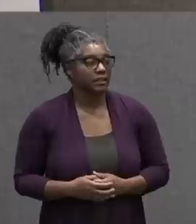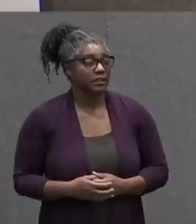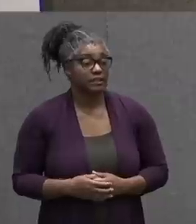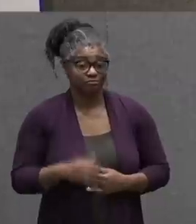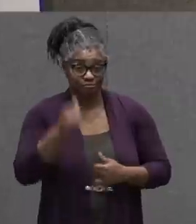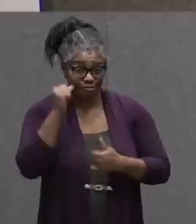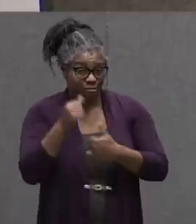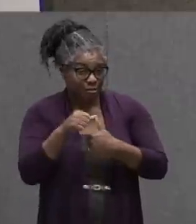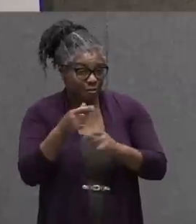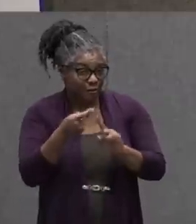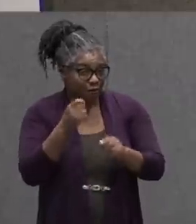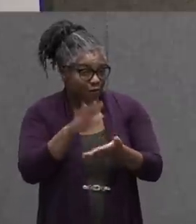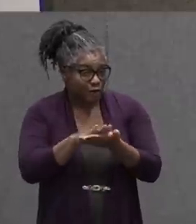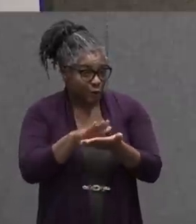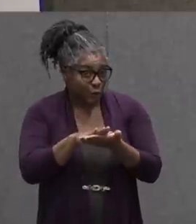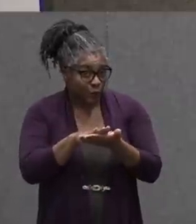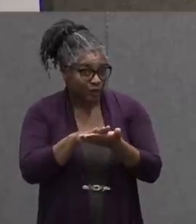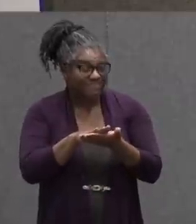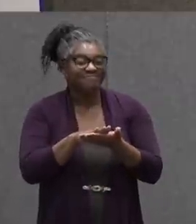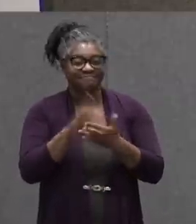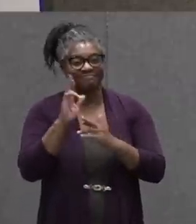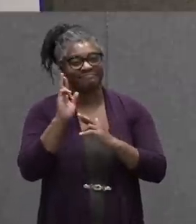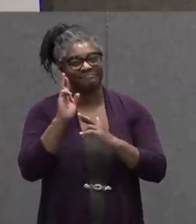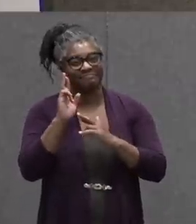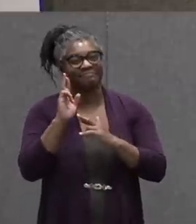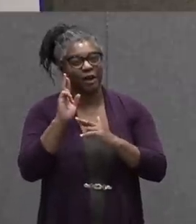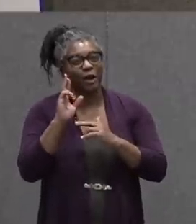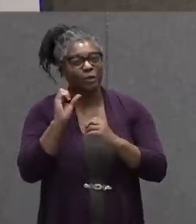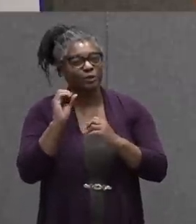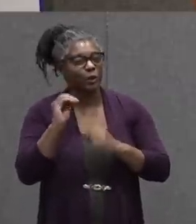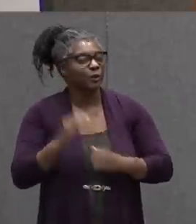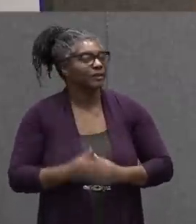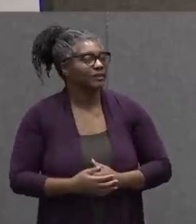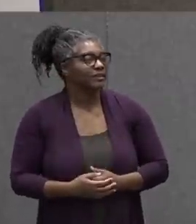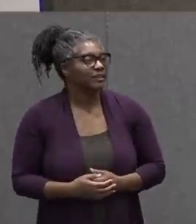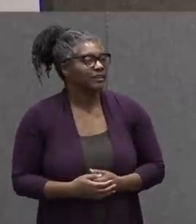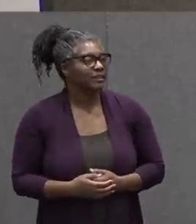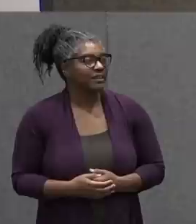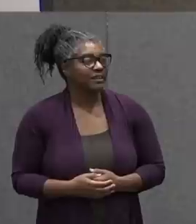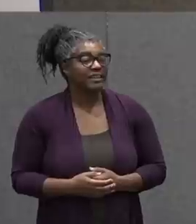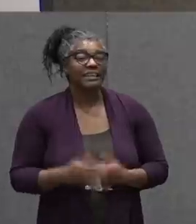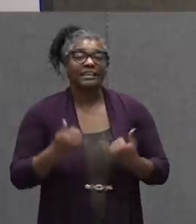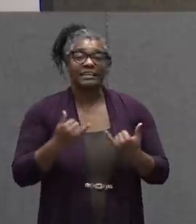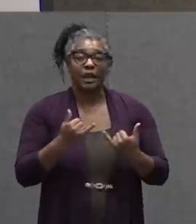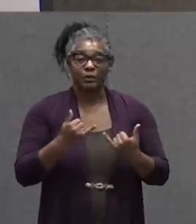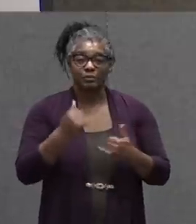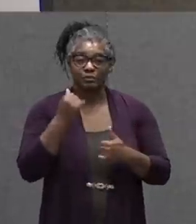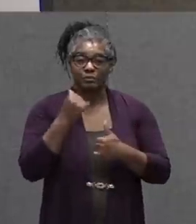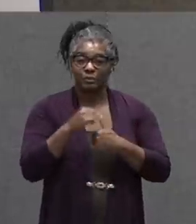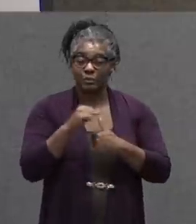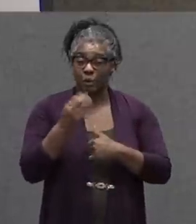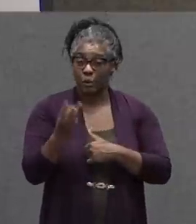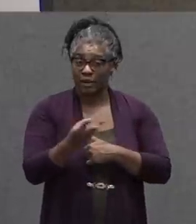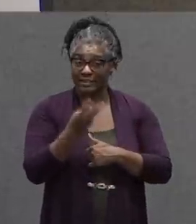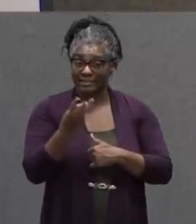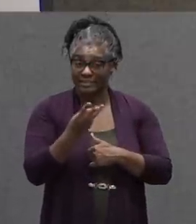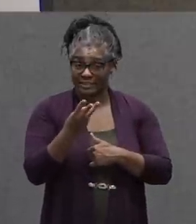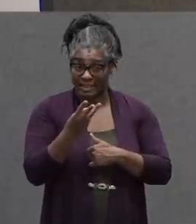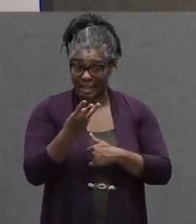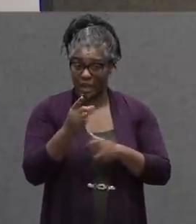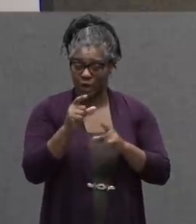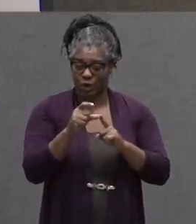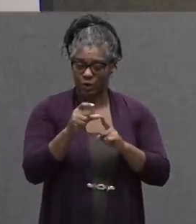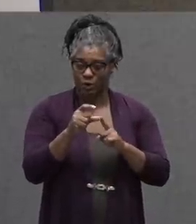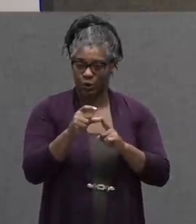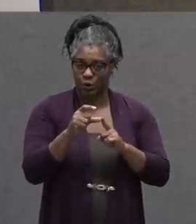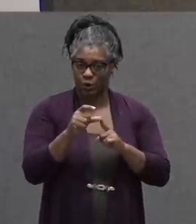Now, I want to think back to our magic word from Wednesday. I've got it here with